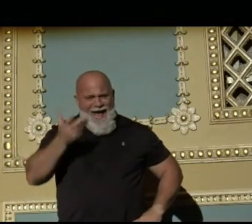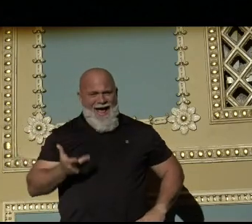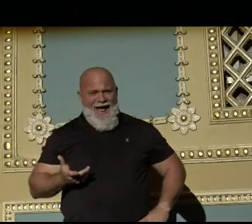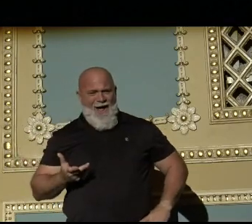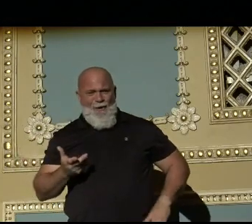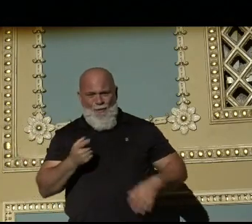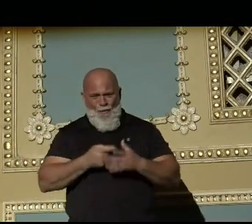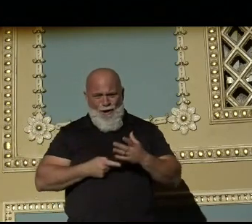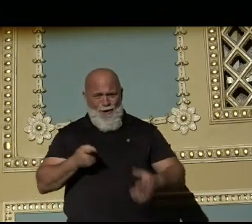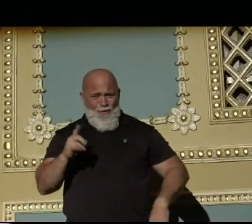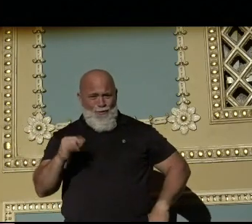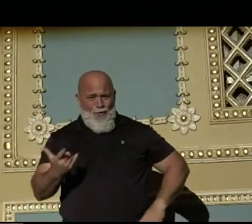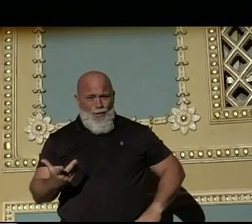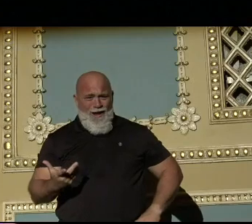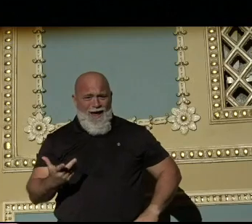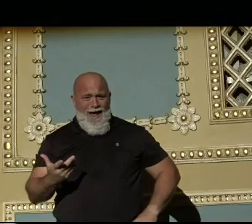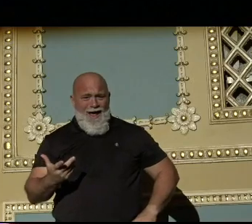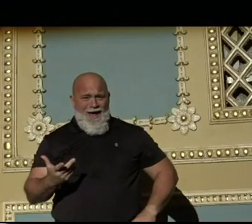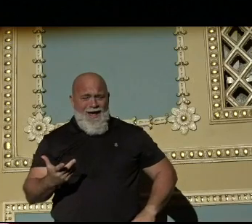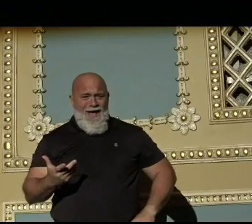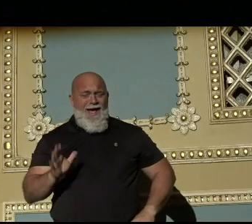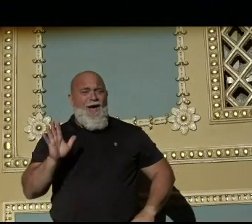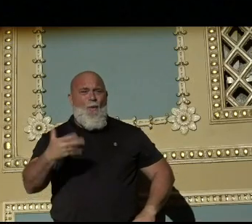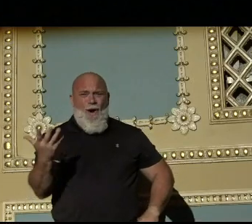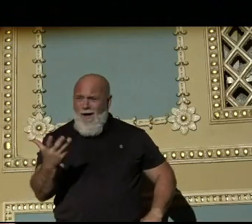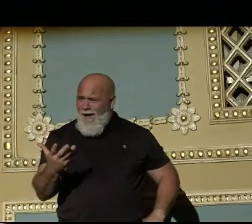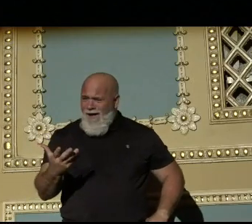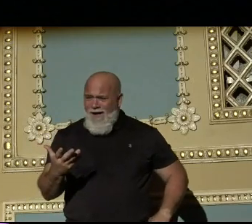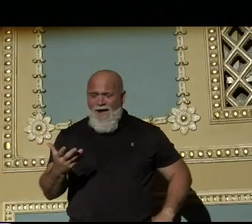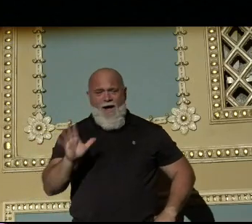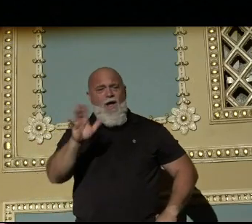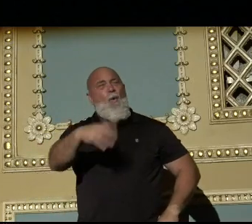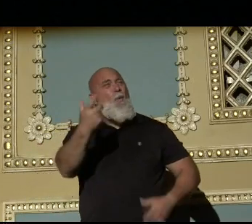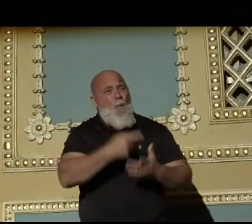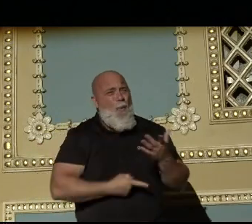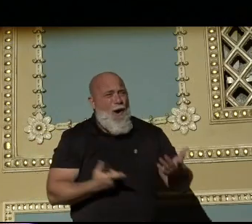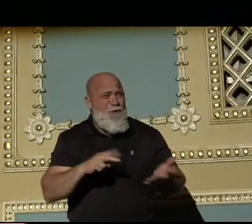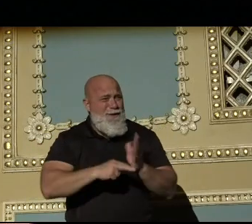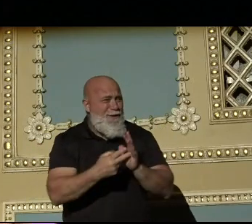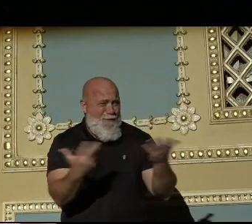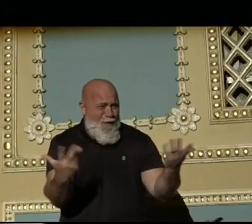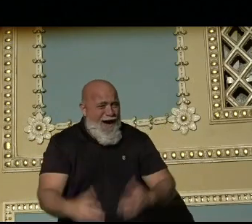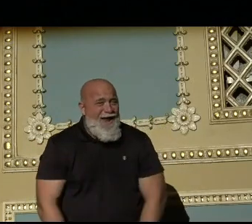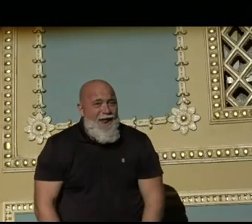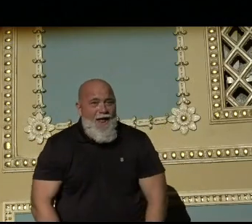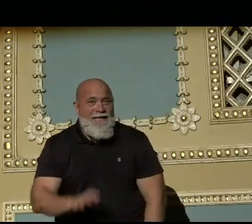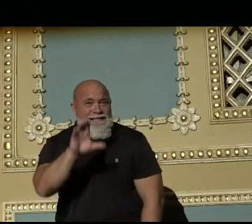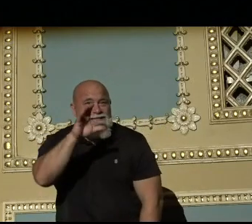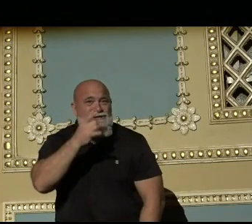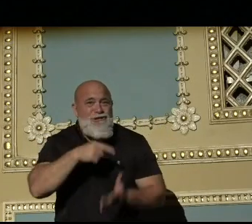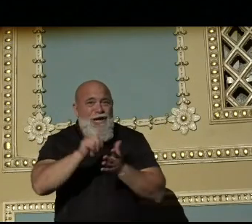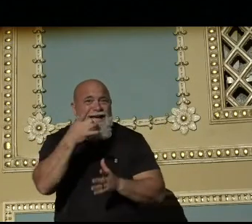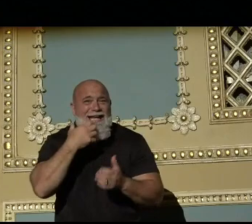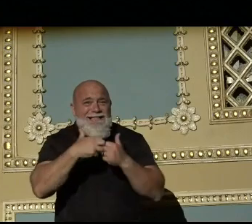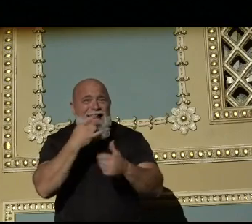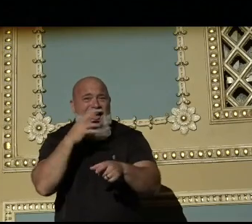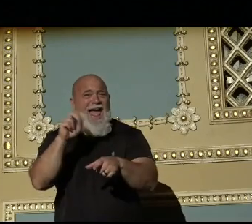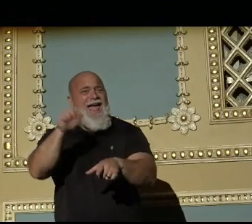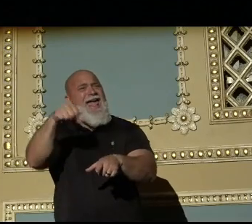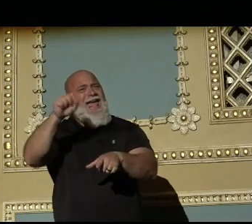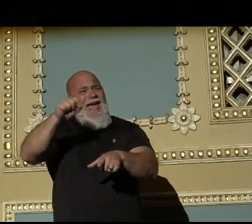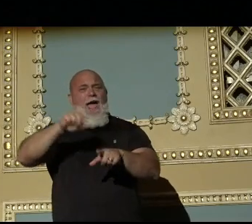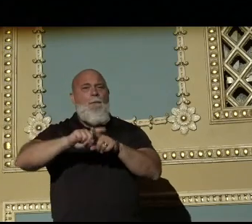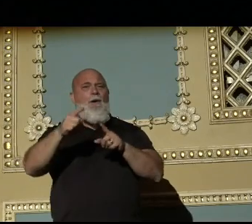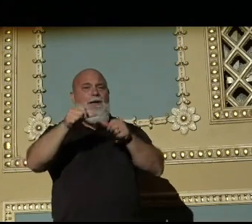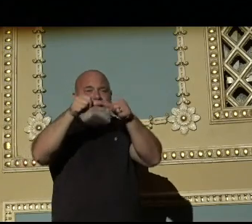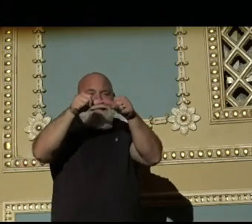doing? And he's like, well, what? I go, well, what do you mean, what? Like, the check engine light's on. He goes, well, yeah, but, you know, with the tape, you can't